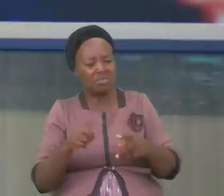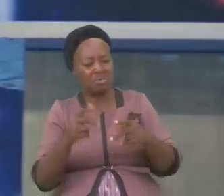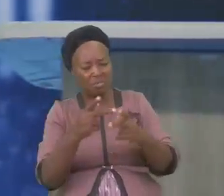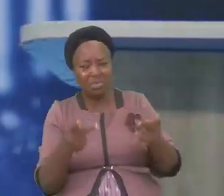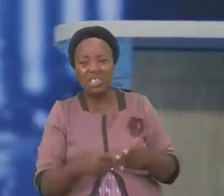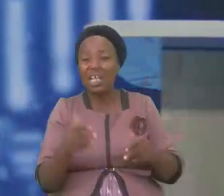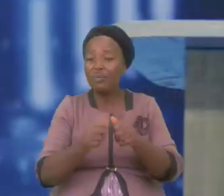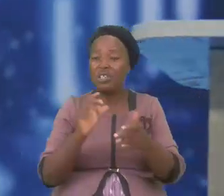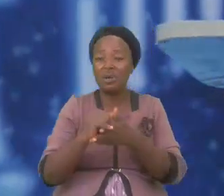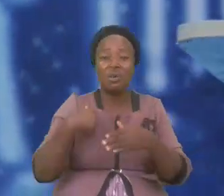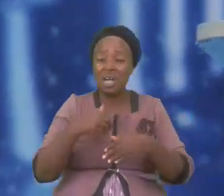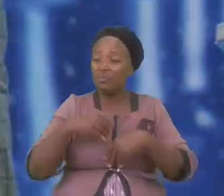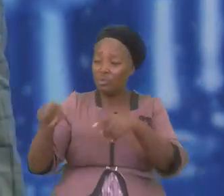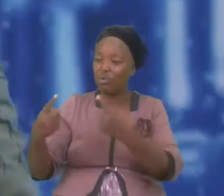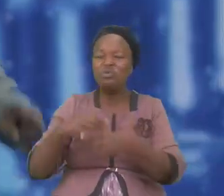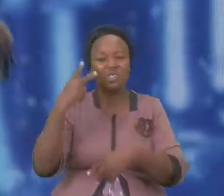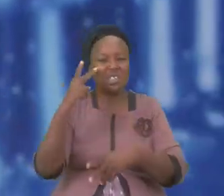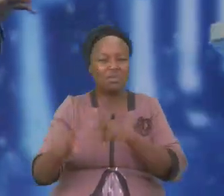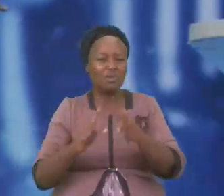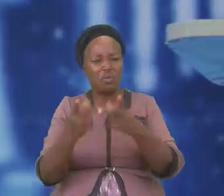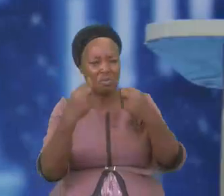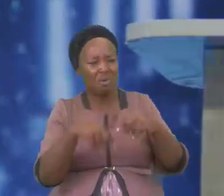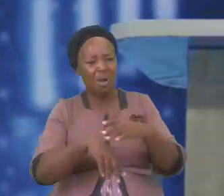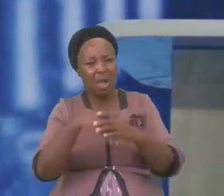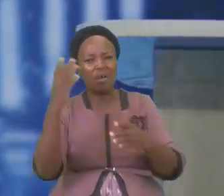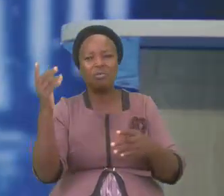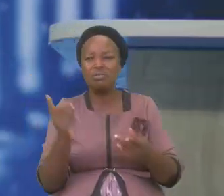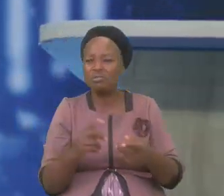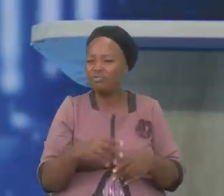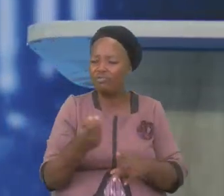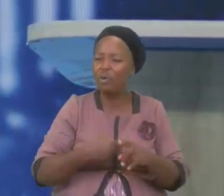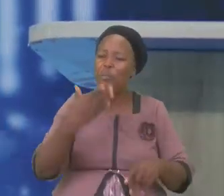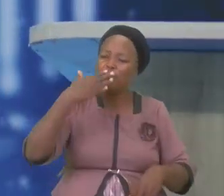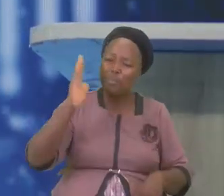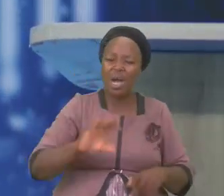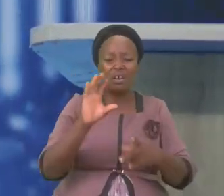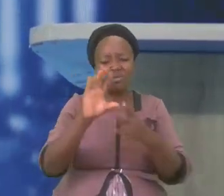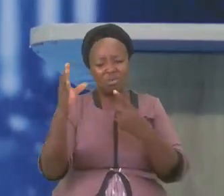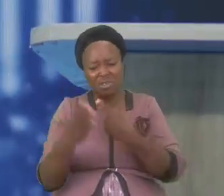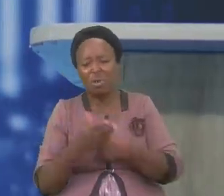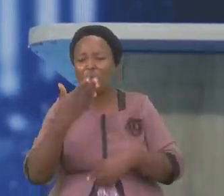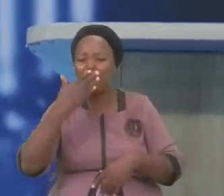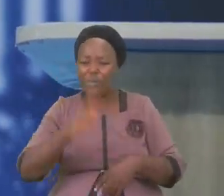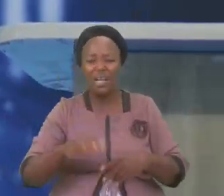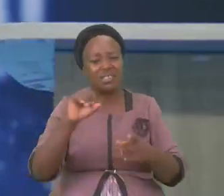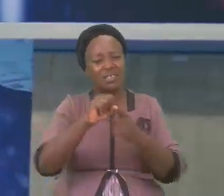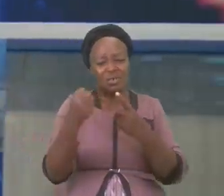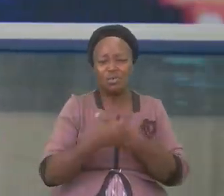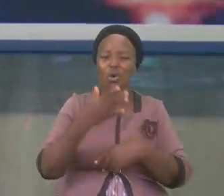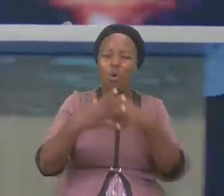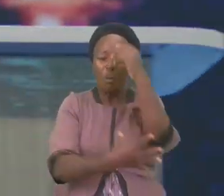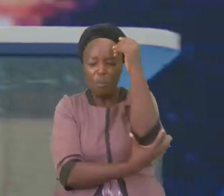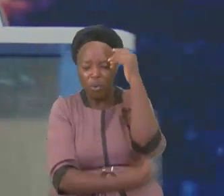bad condition, bad situation, poor health, and, you know, terrible, terrible things. And they have